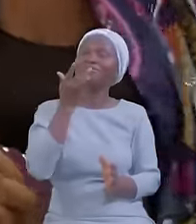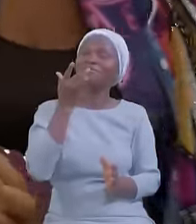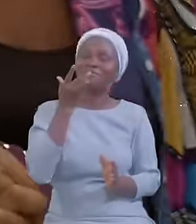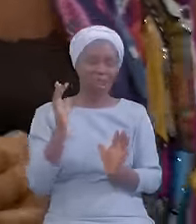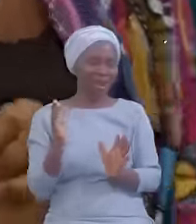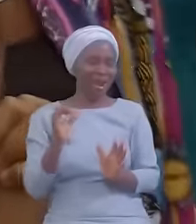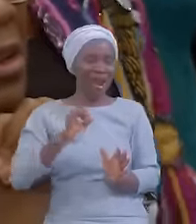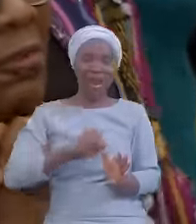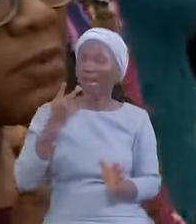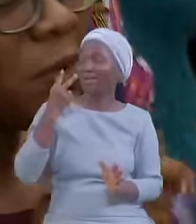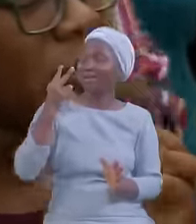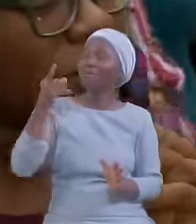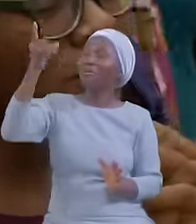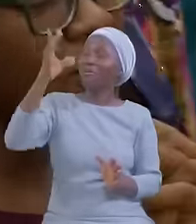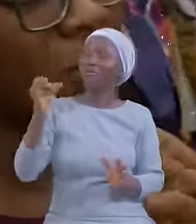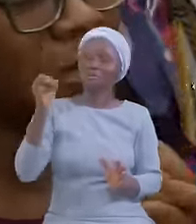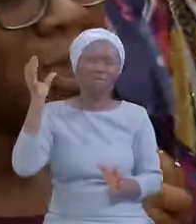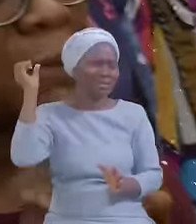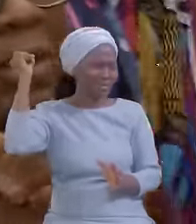I see God's grace.